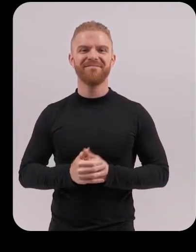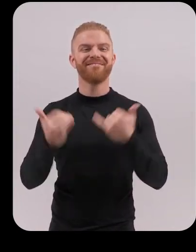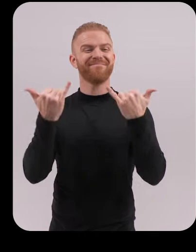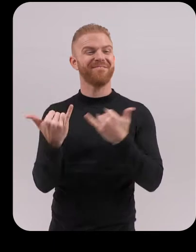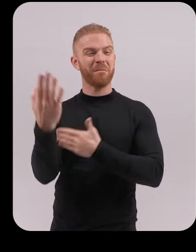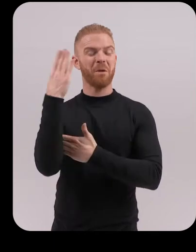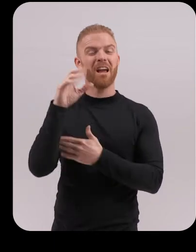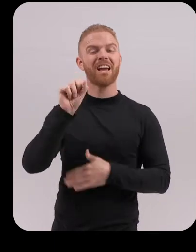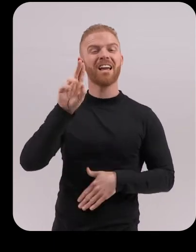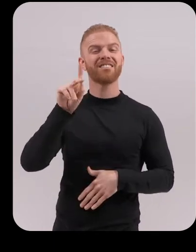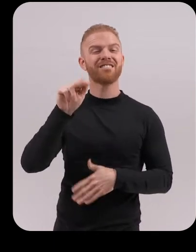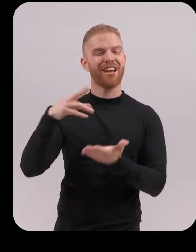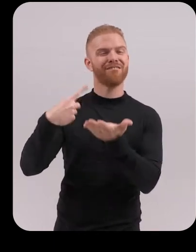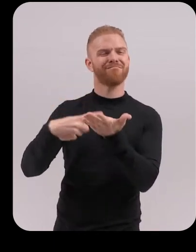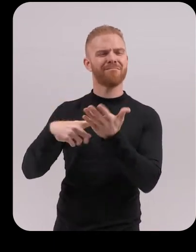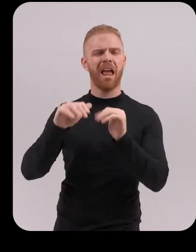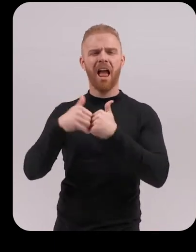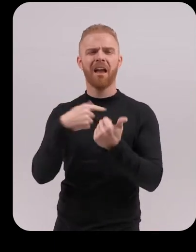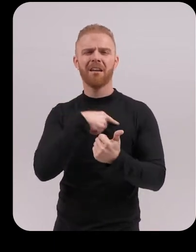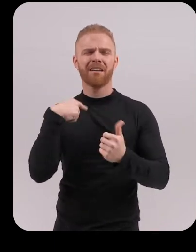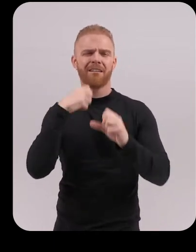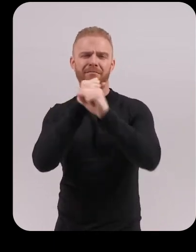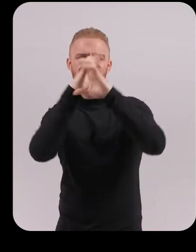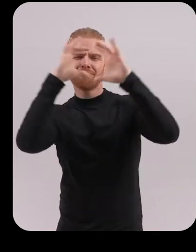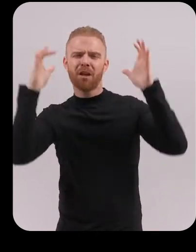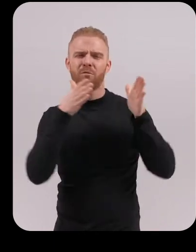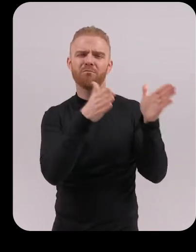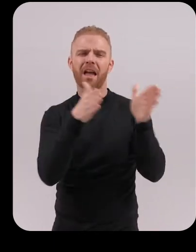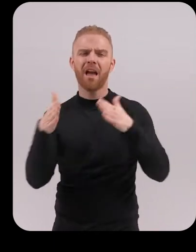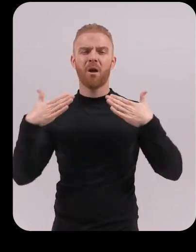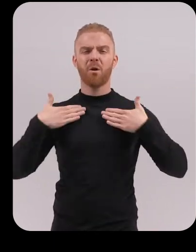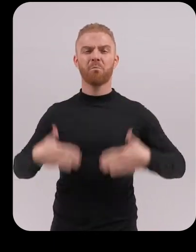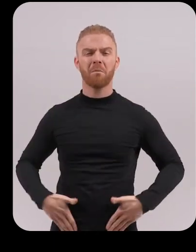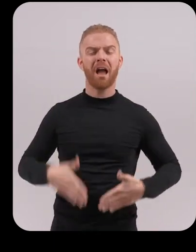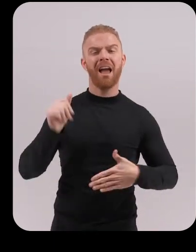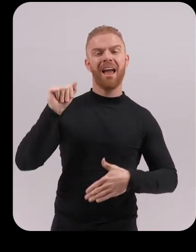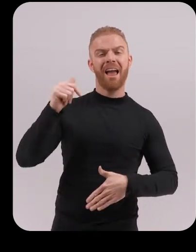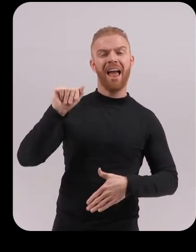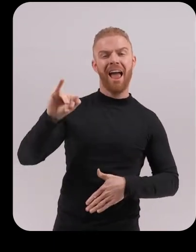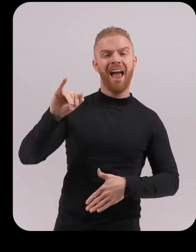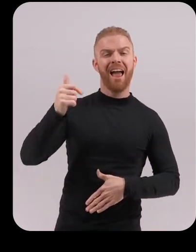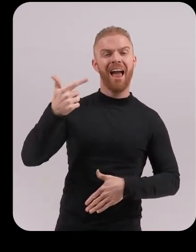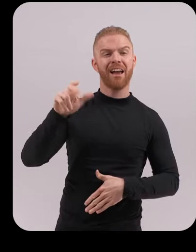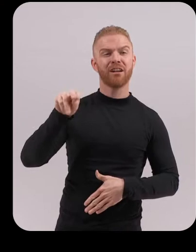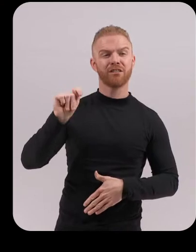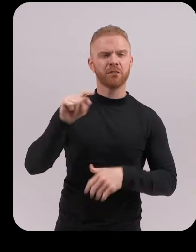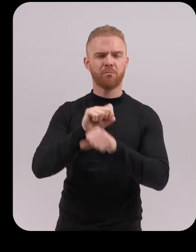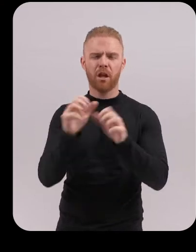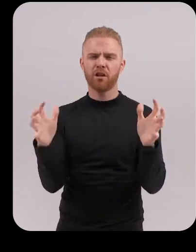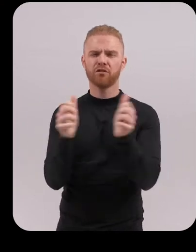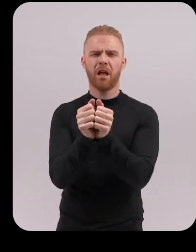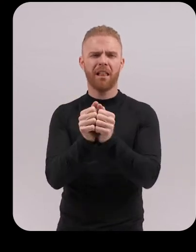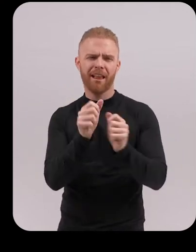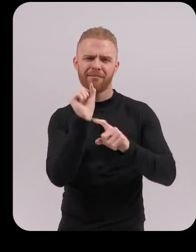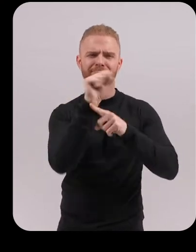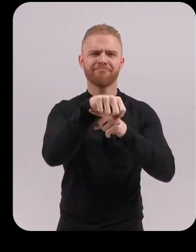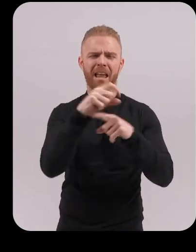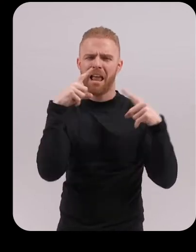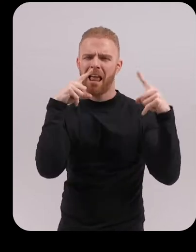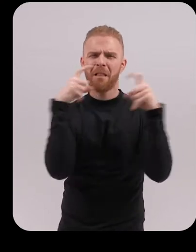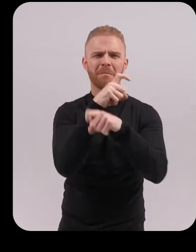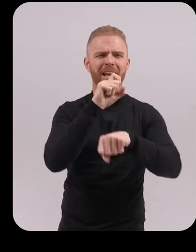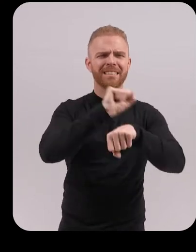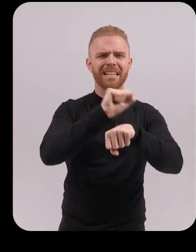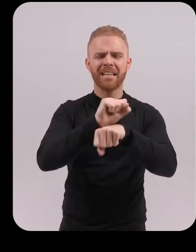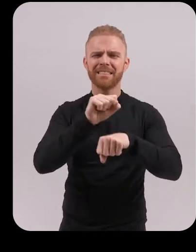This morning, Sundar talked about how we're imagining ways for humans and AI agents to work together to tackle complex